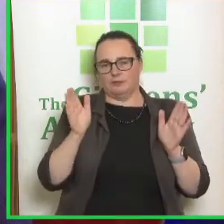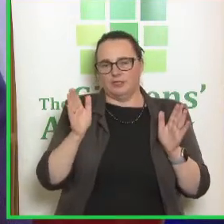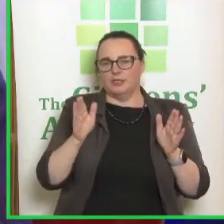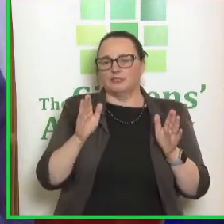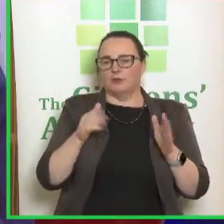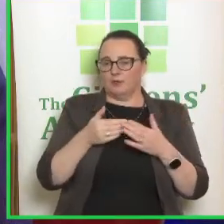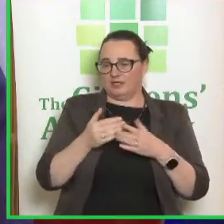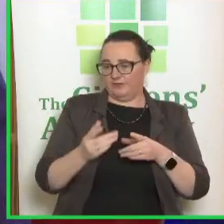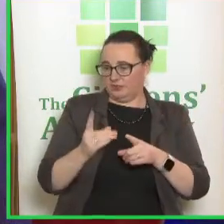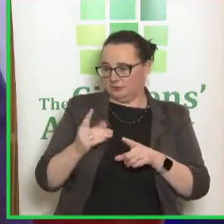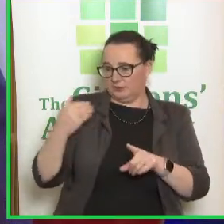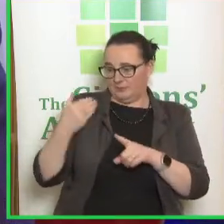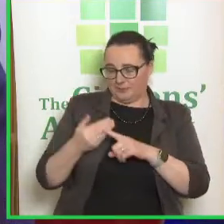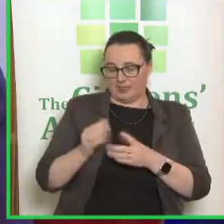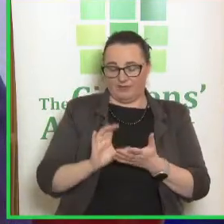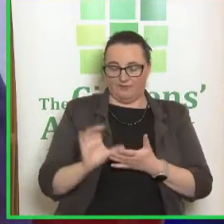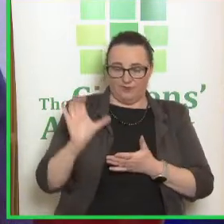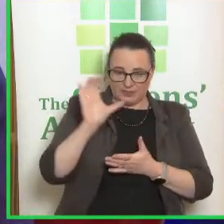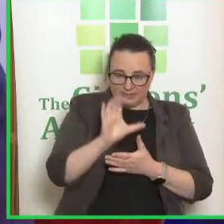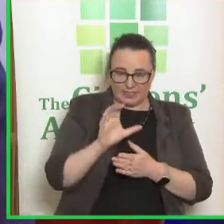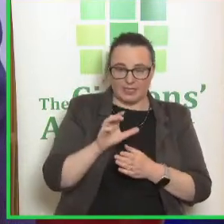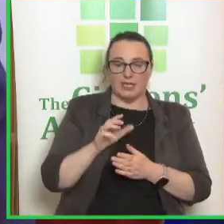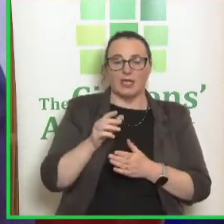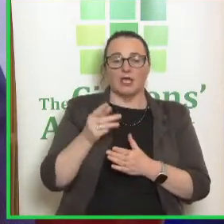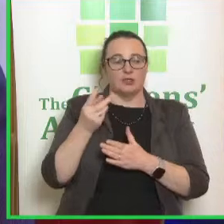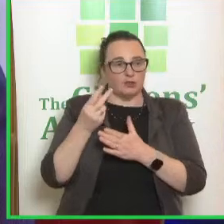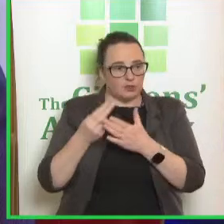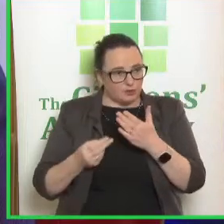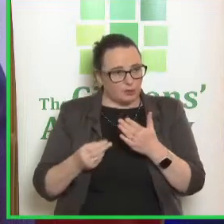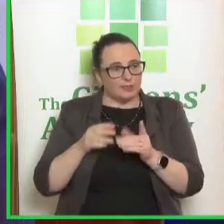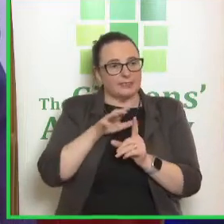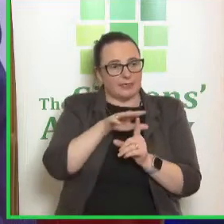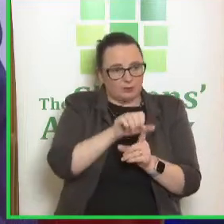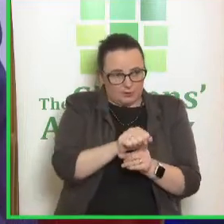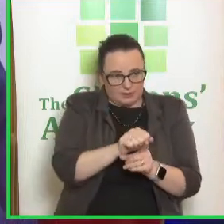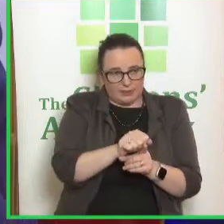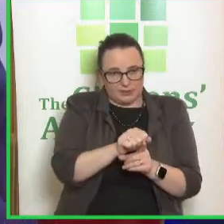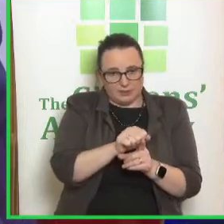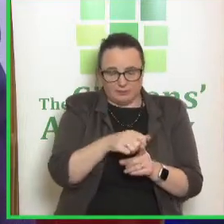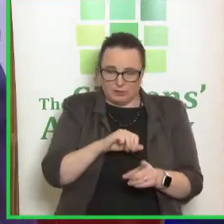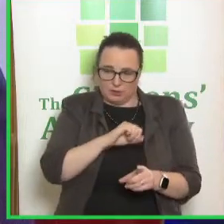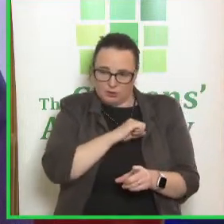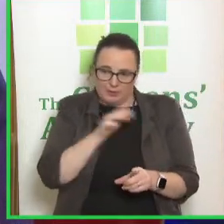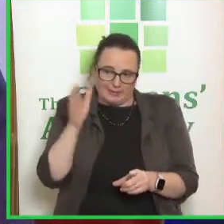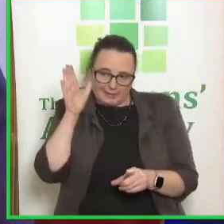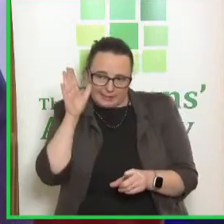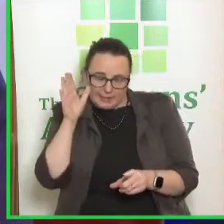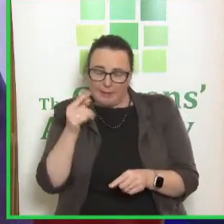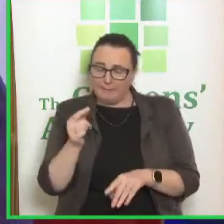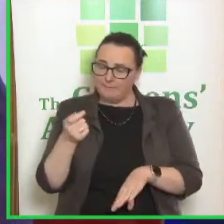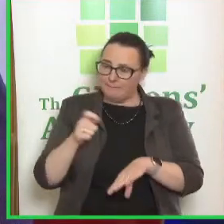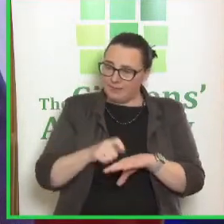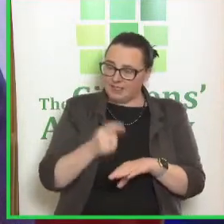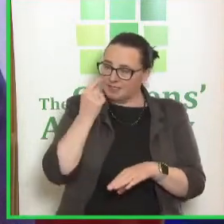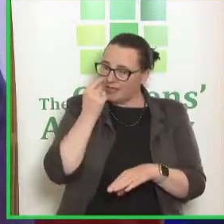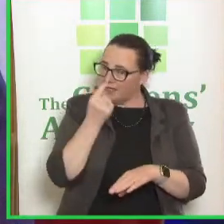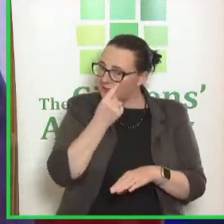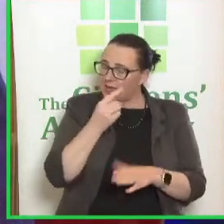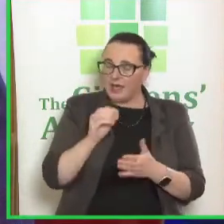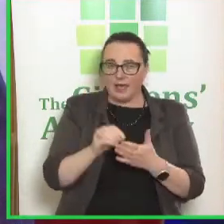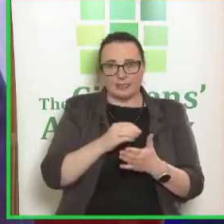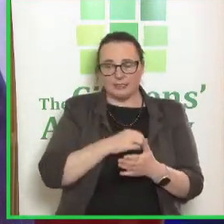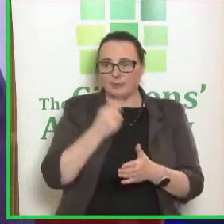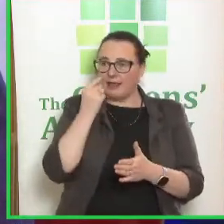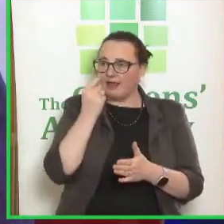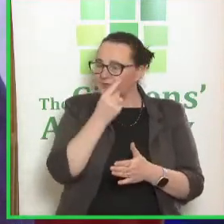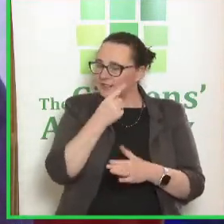I have been doing is funding dual diagnosis, making sure that I'm listening to the best evidence. This all has to be